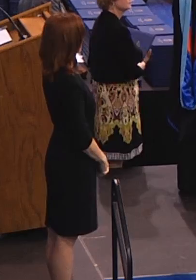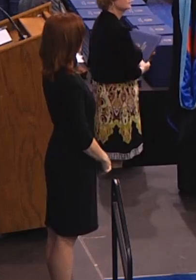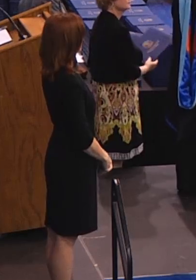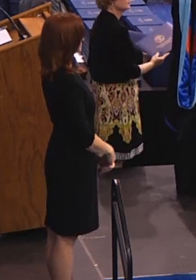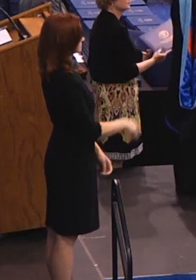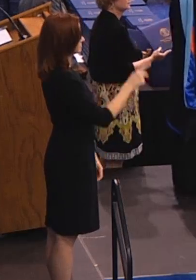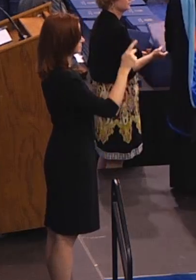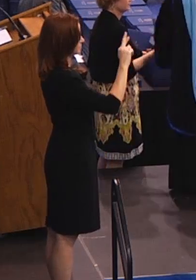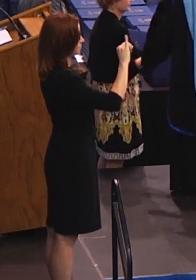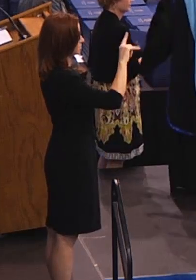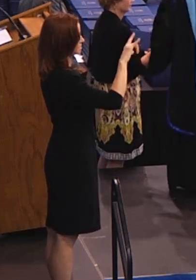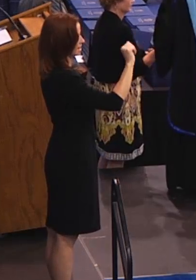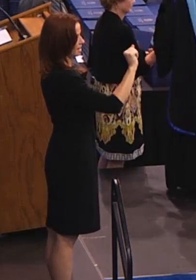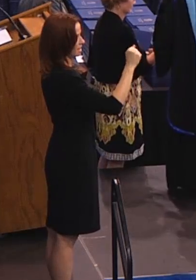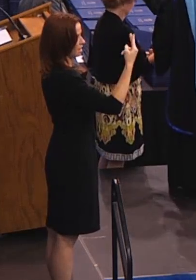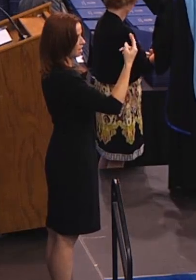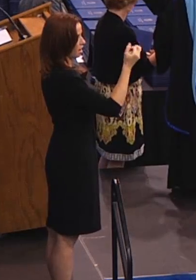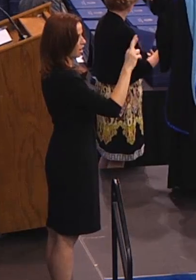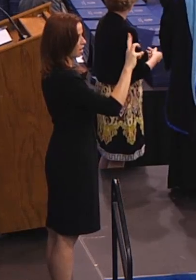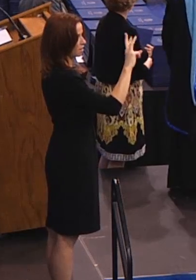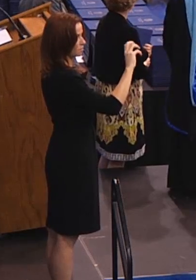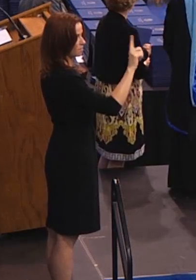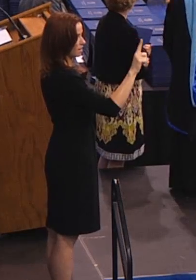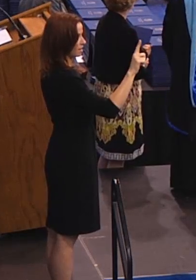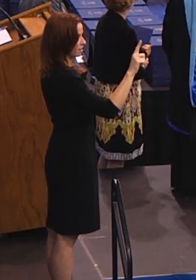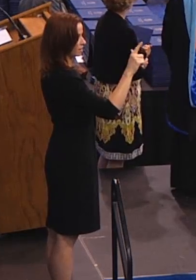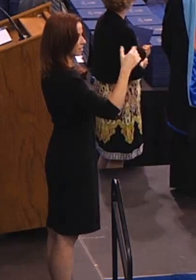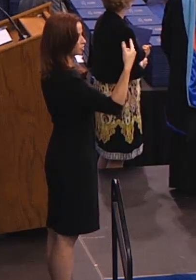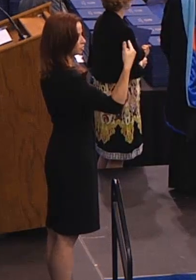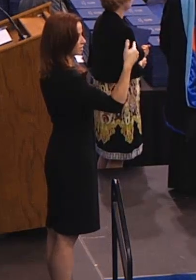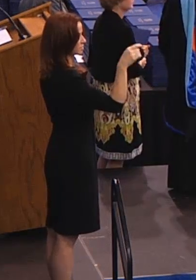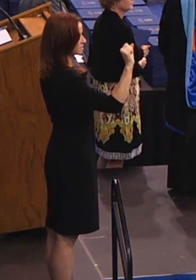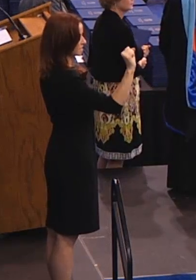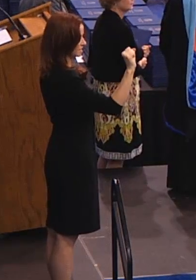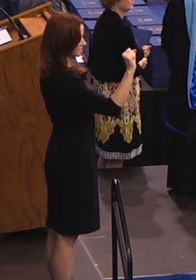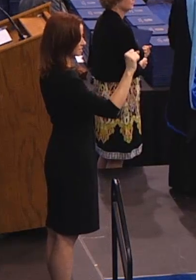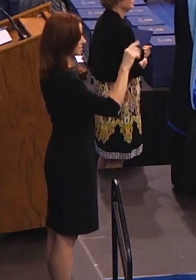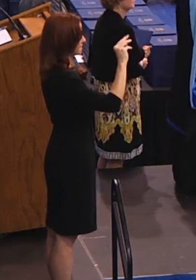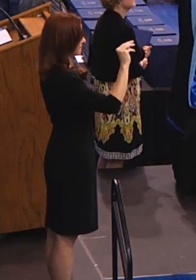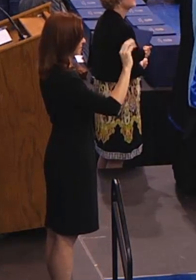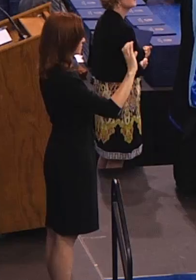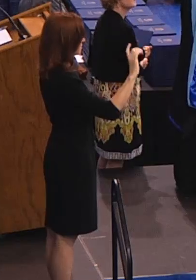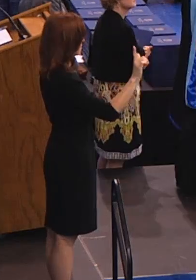Priscilla Suzanne Harwell, General Studies, magna cum laude.